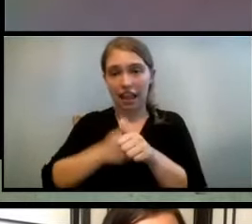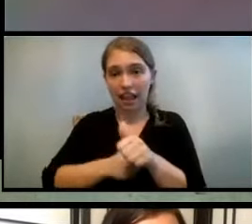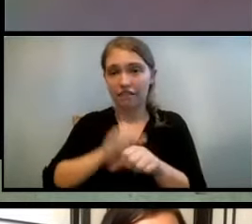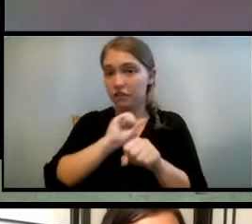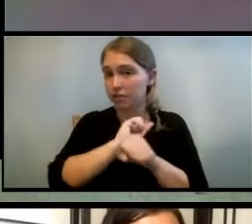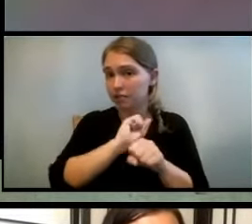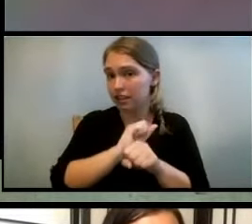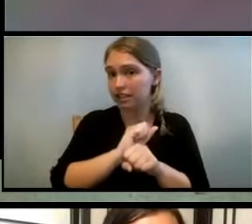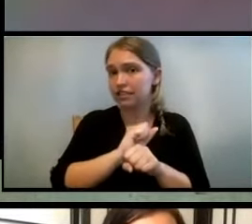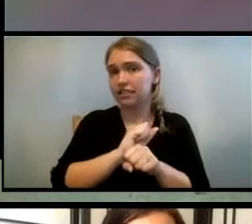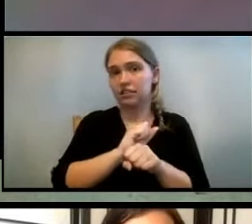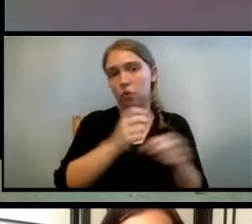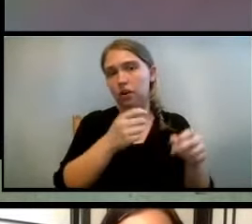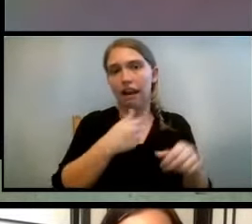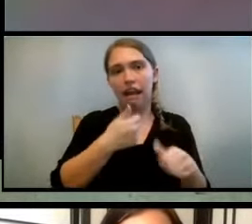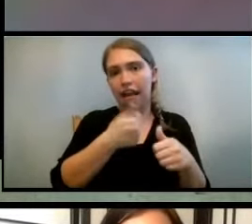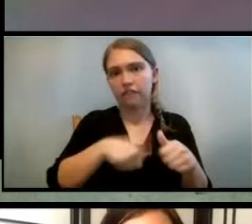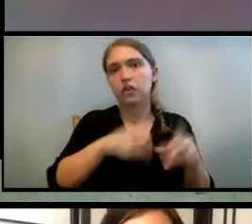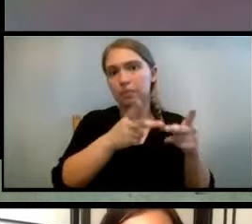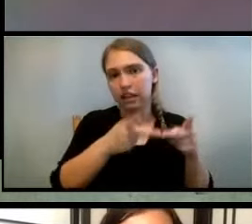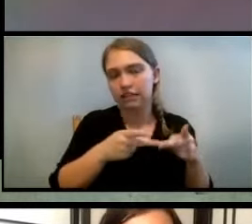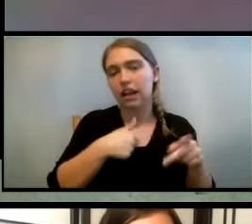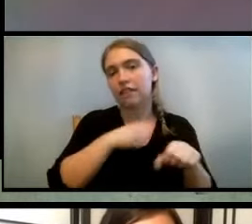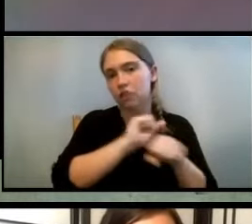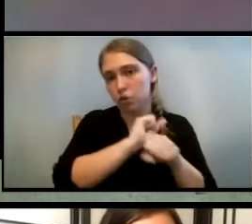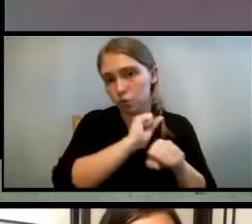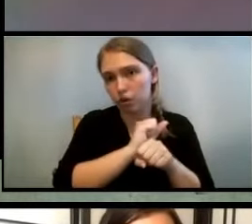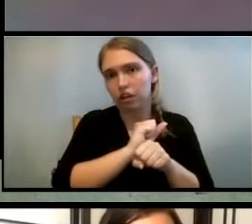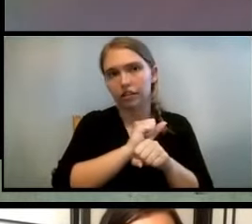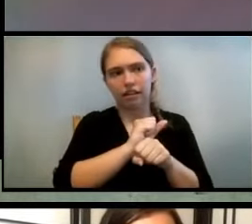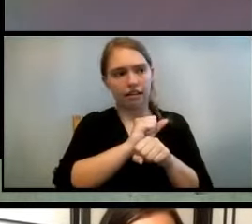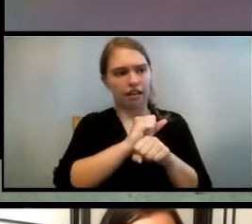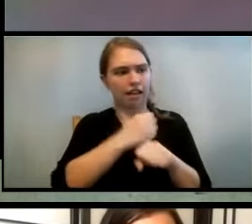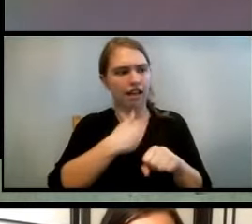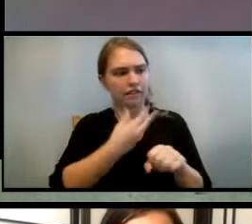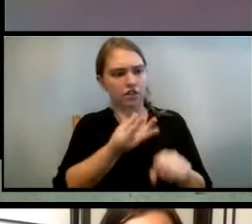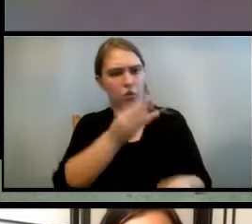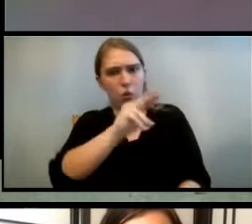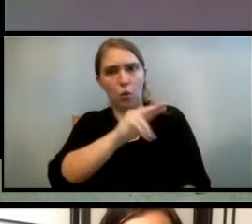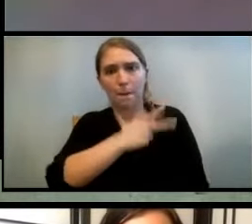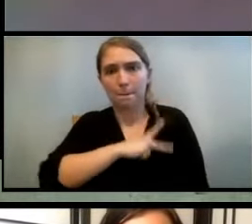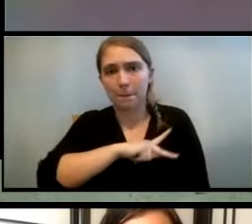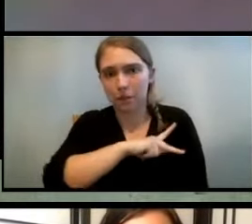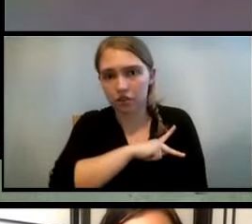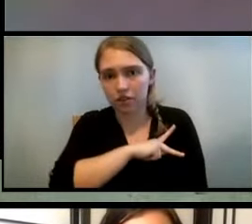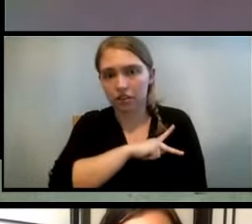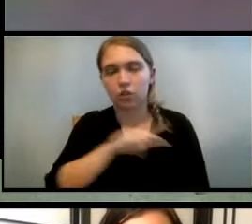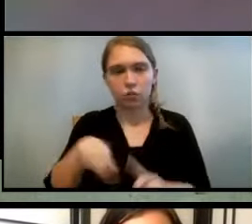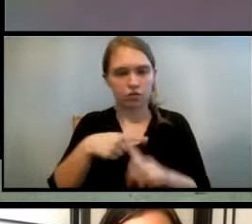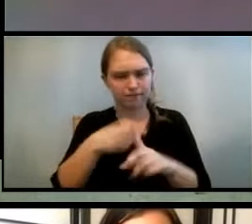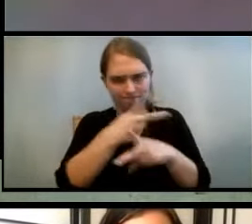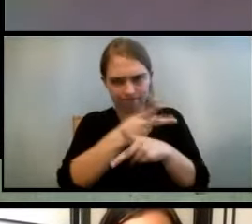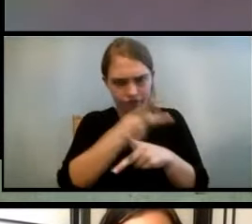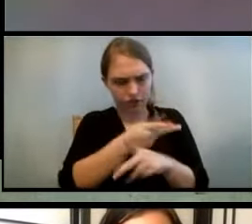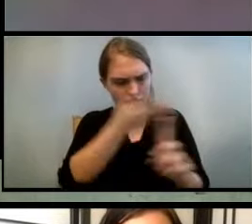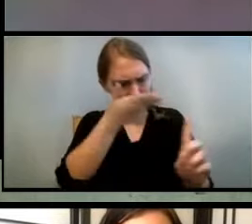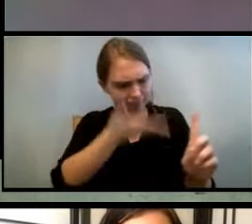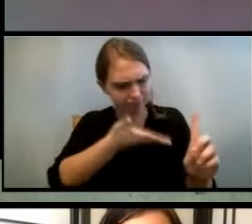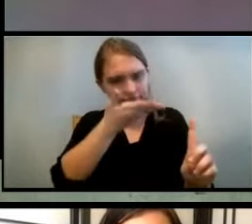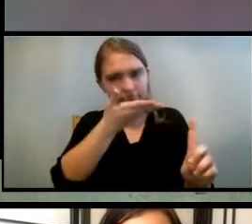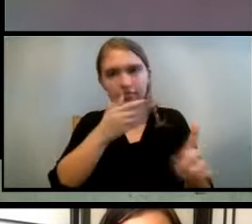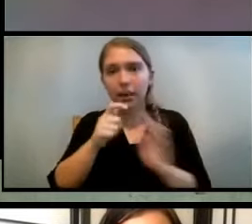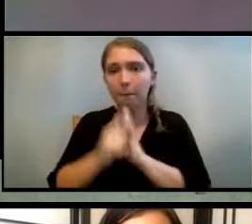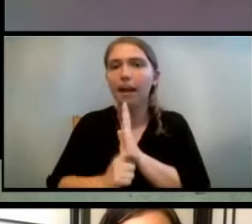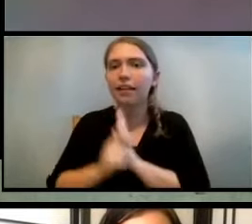ever worked for, whether it's an anthology or a magazine, it has a personality. And when you learn what that personality is, the